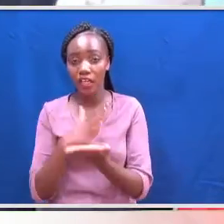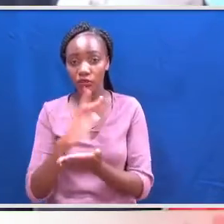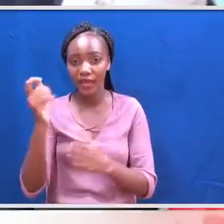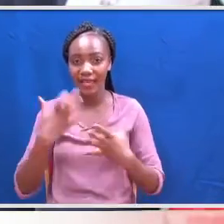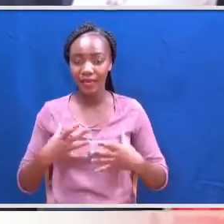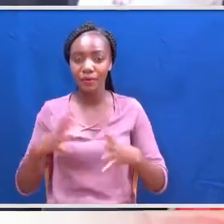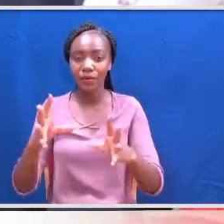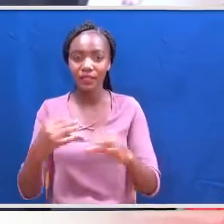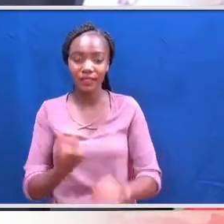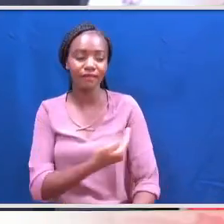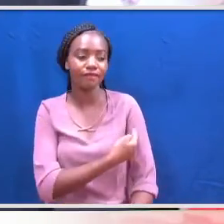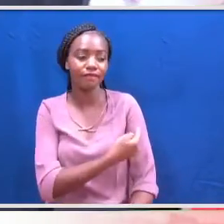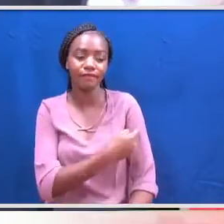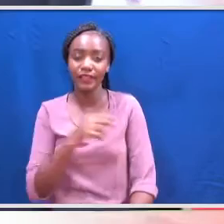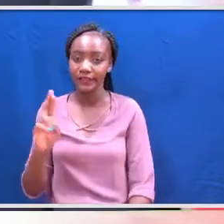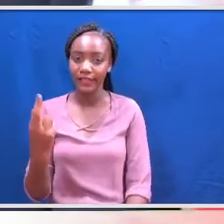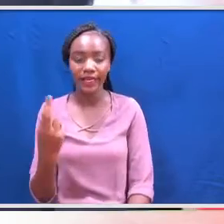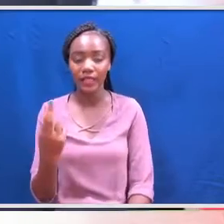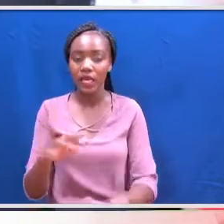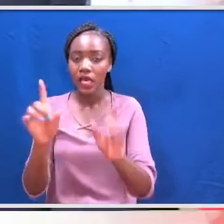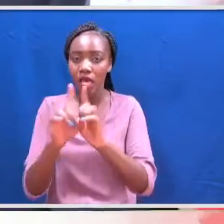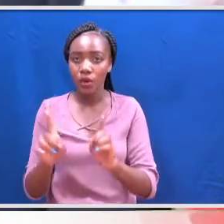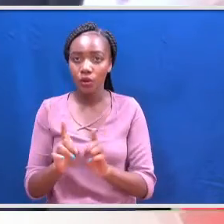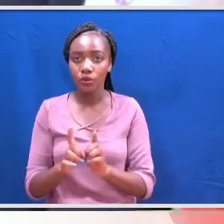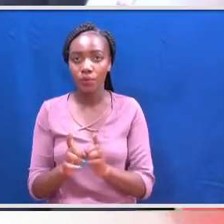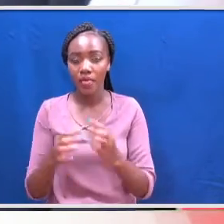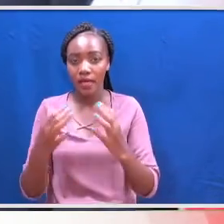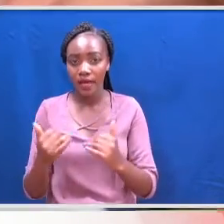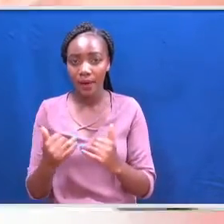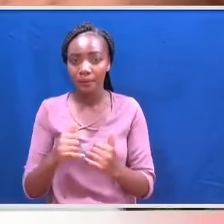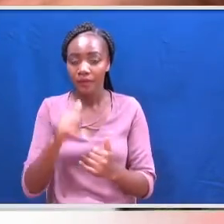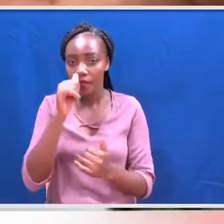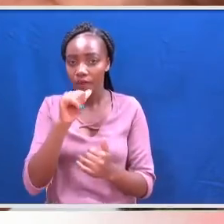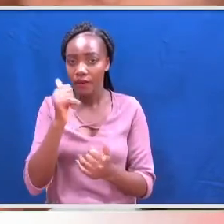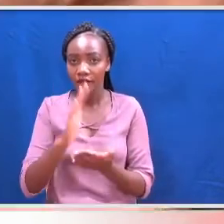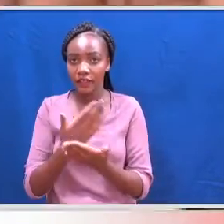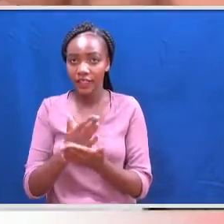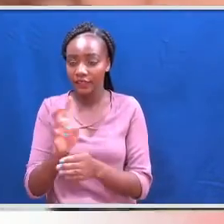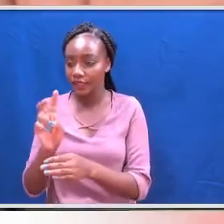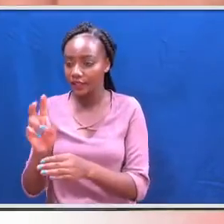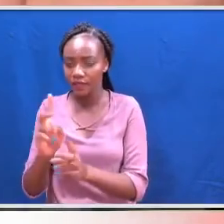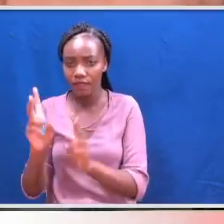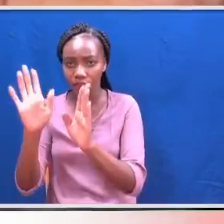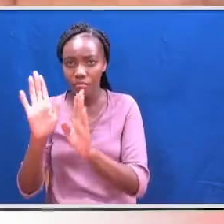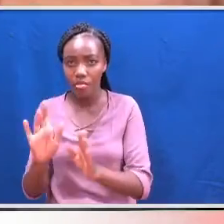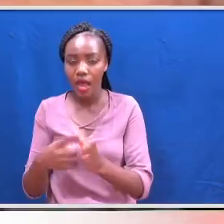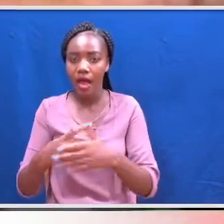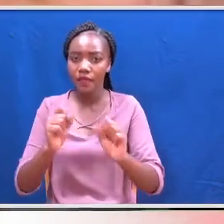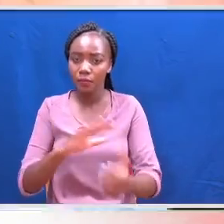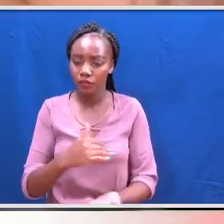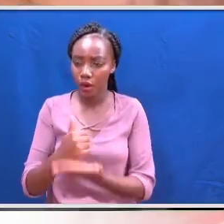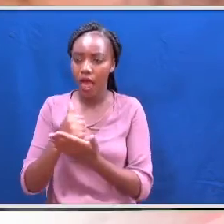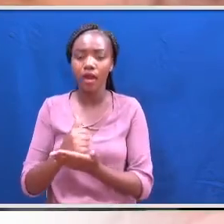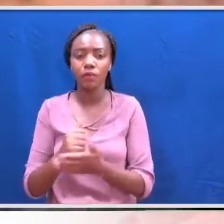Kenyans receive their second dose, with the relicensing of the private sector being seen as a factor that will play a huge